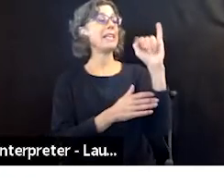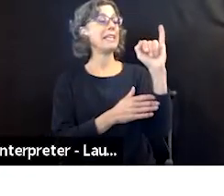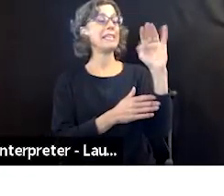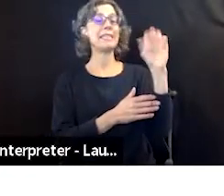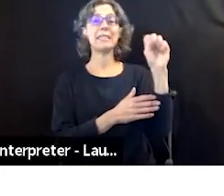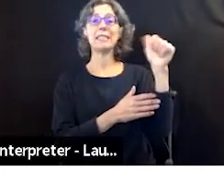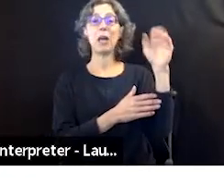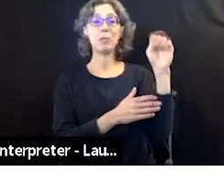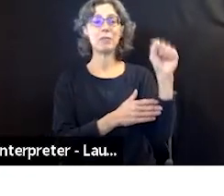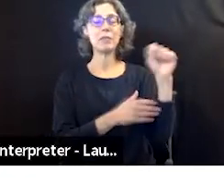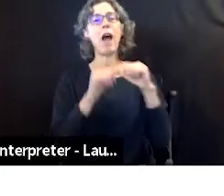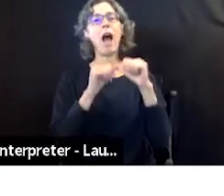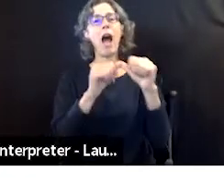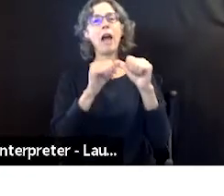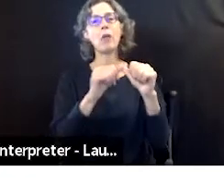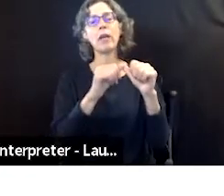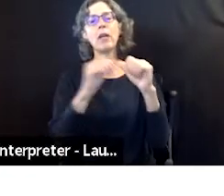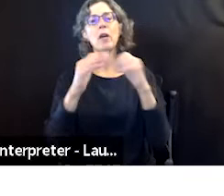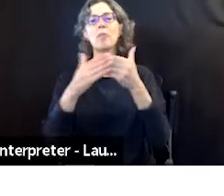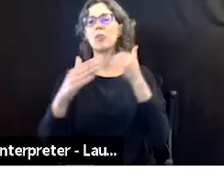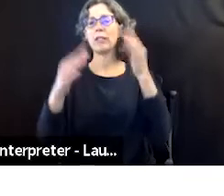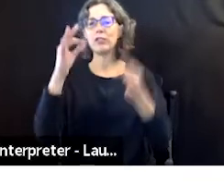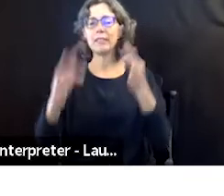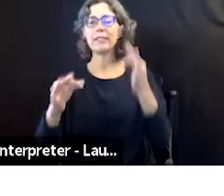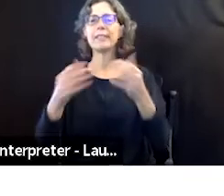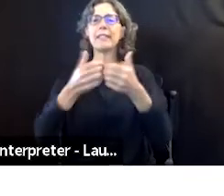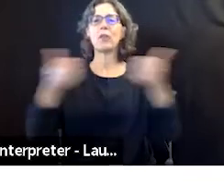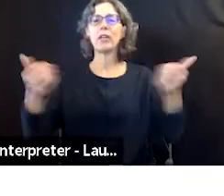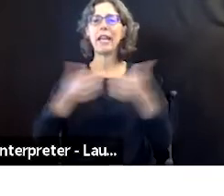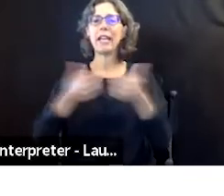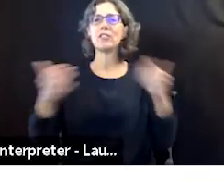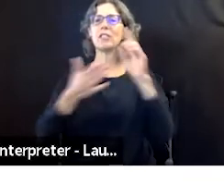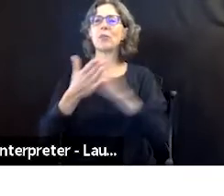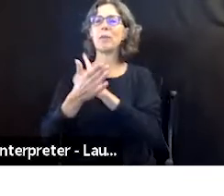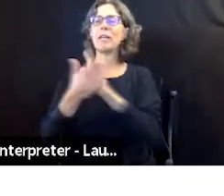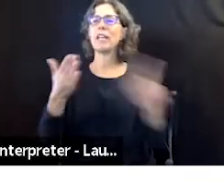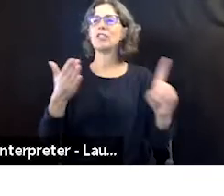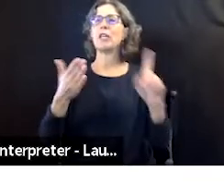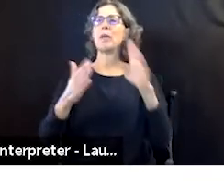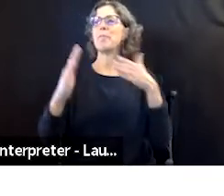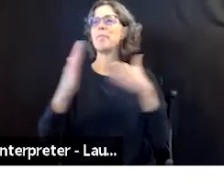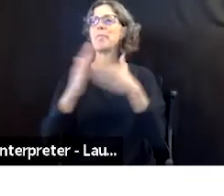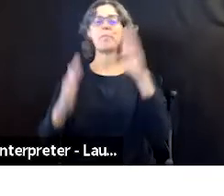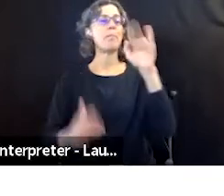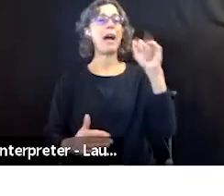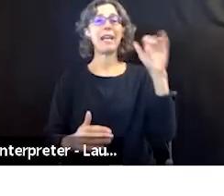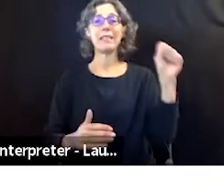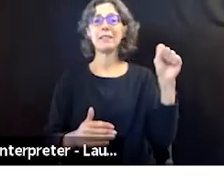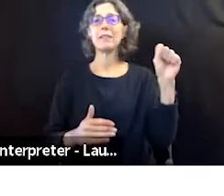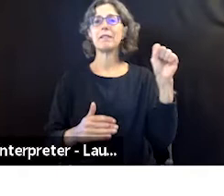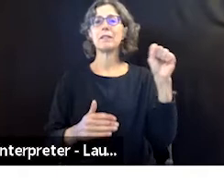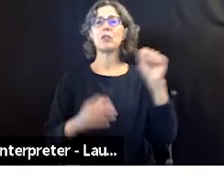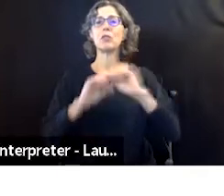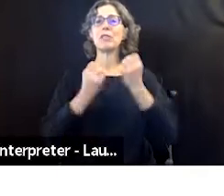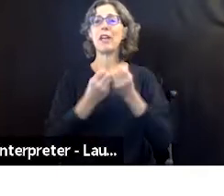prejudice, segregation, discrimination, systemic bias, societal oppression, emotional